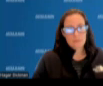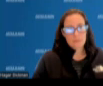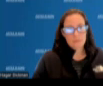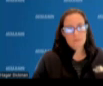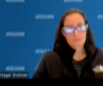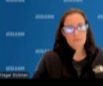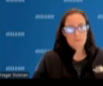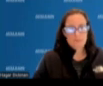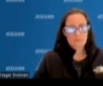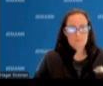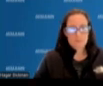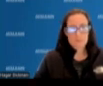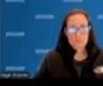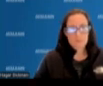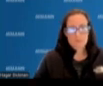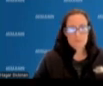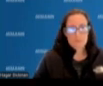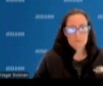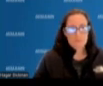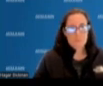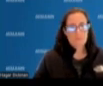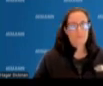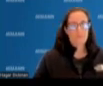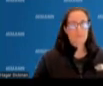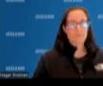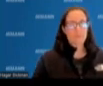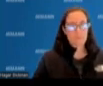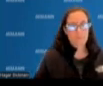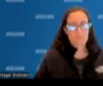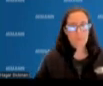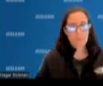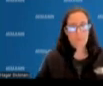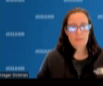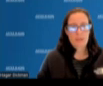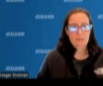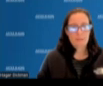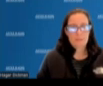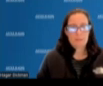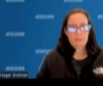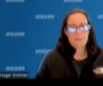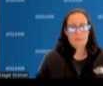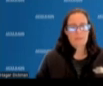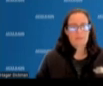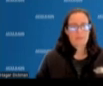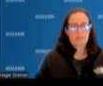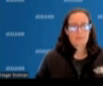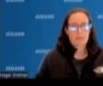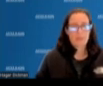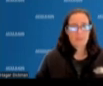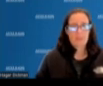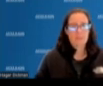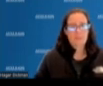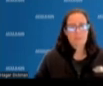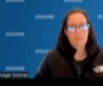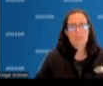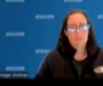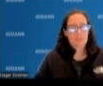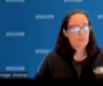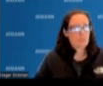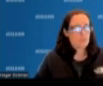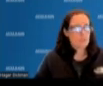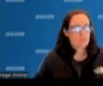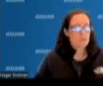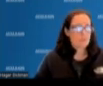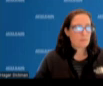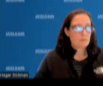idea. I think yeah, we are sounding the alarm here of this